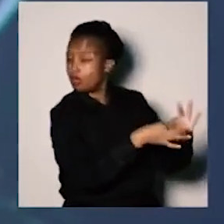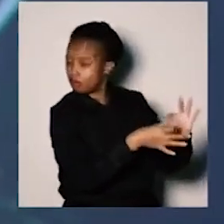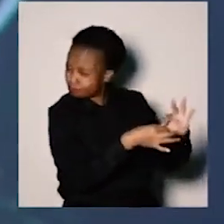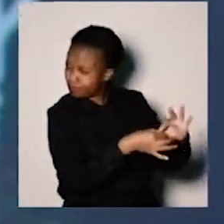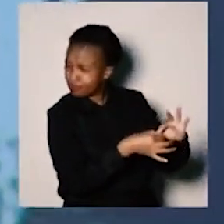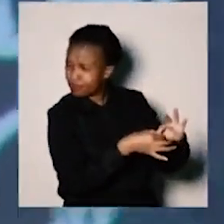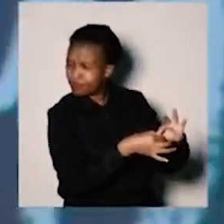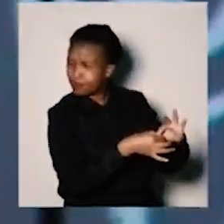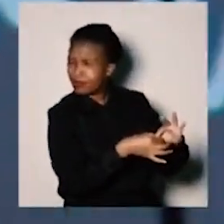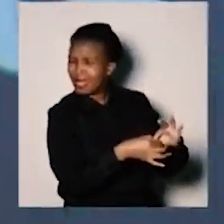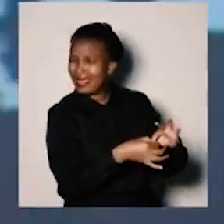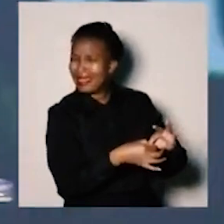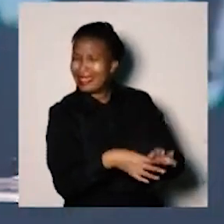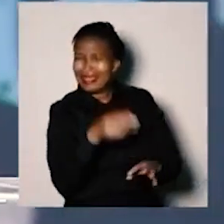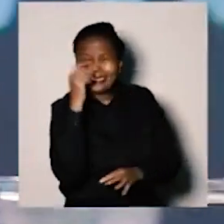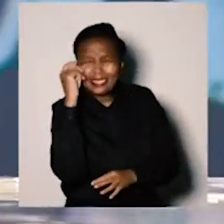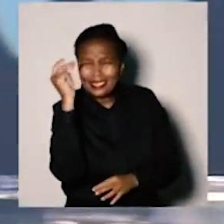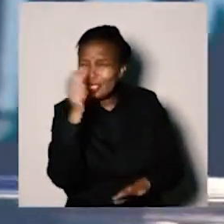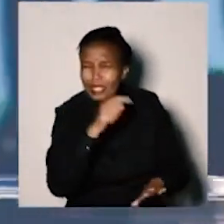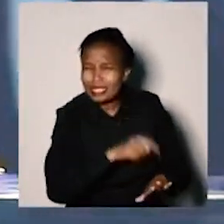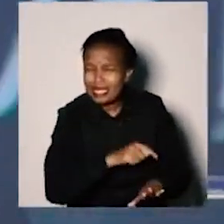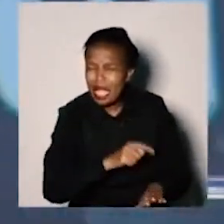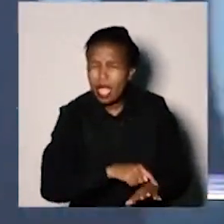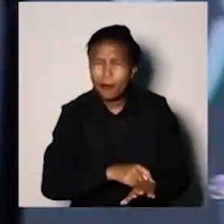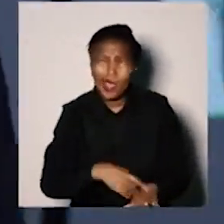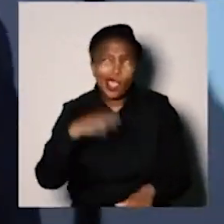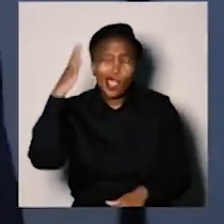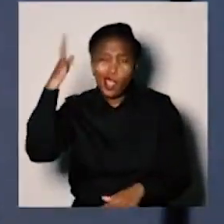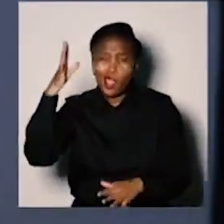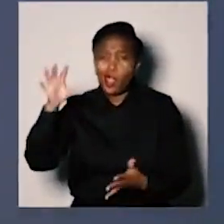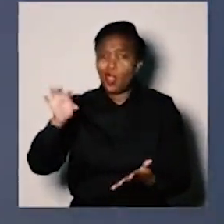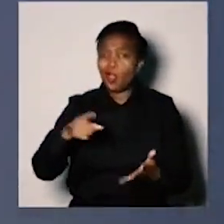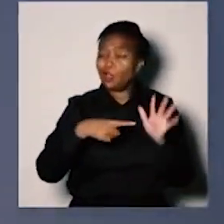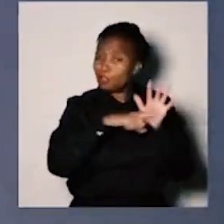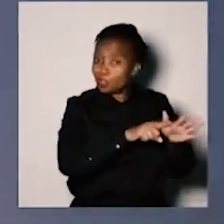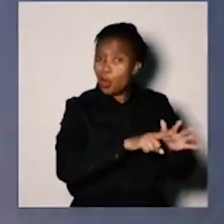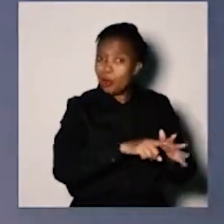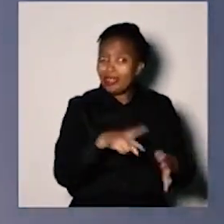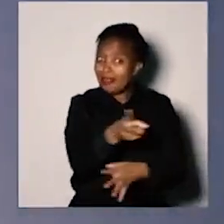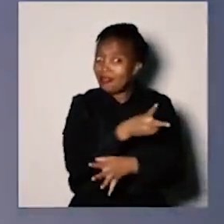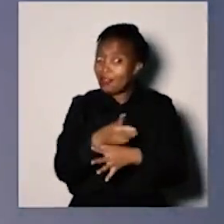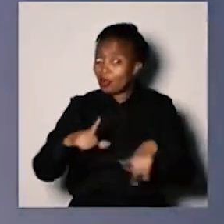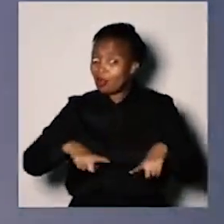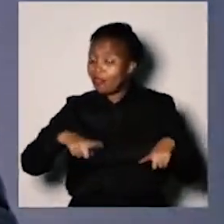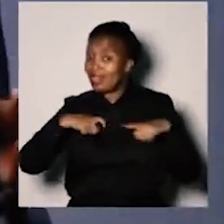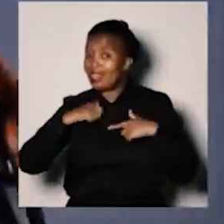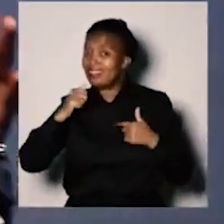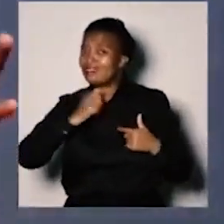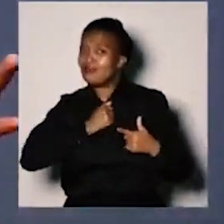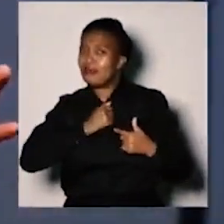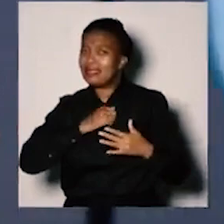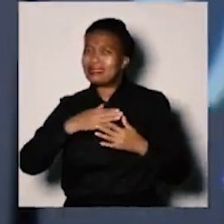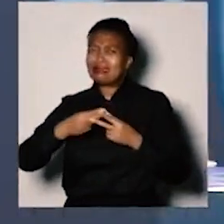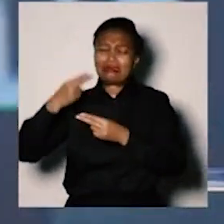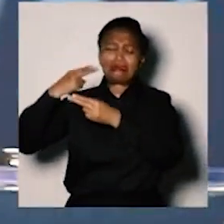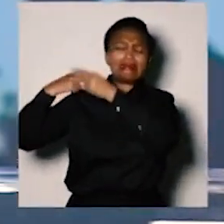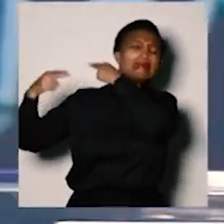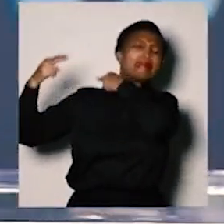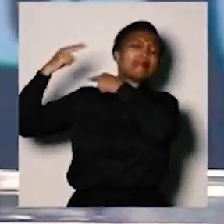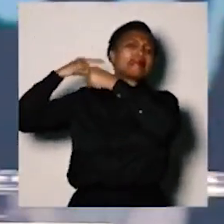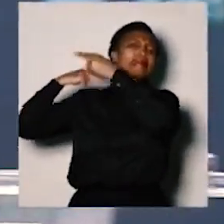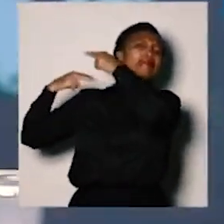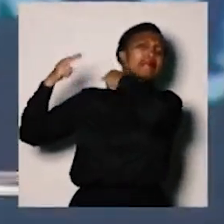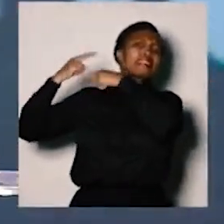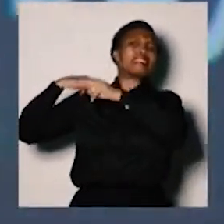in a second, Barcelona, God played a DVD of my life. Went as far back as, I think, when I was